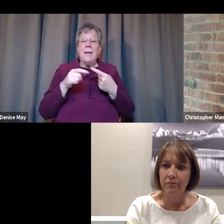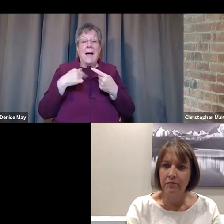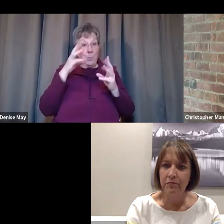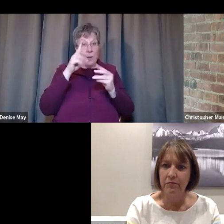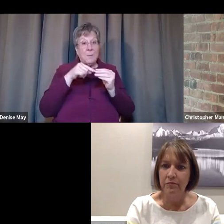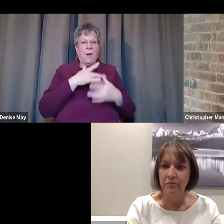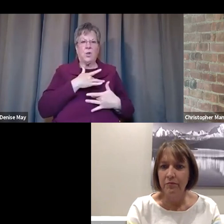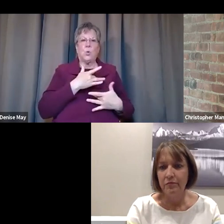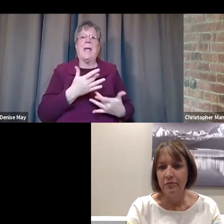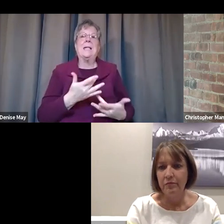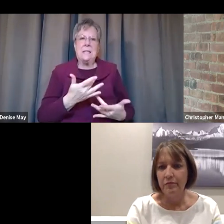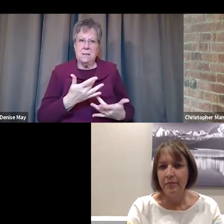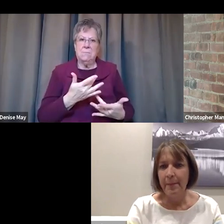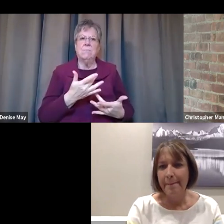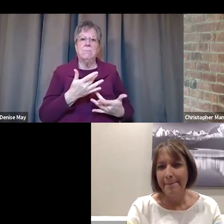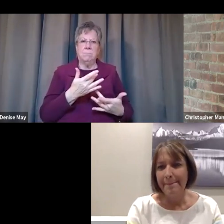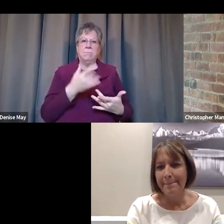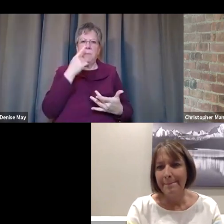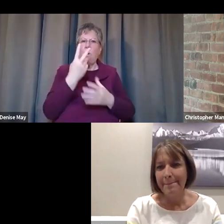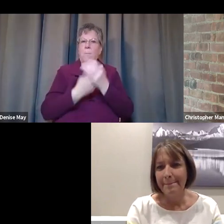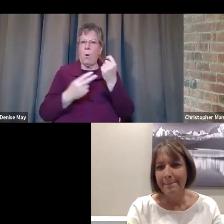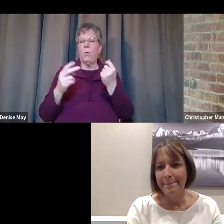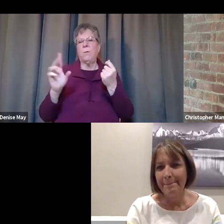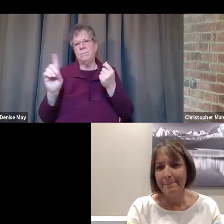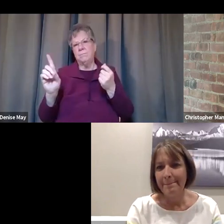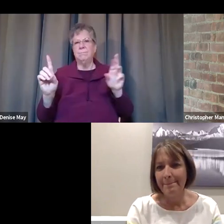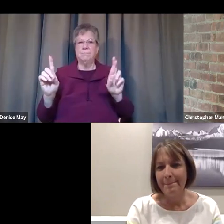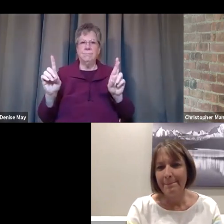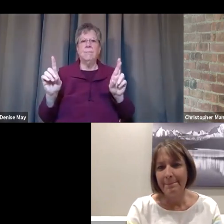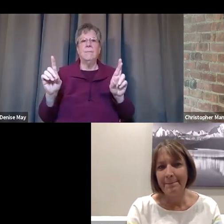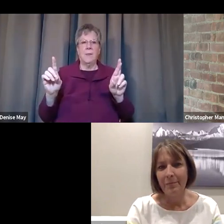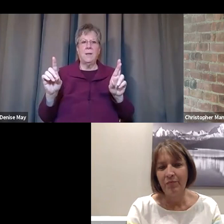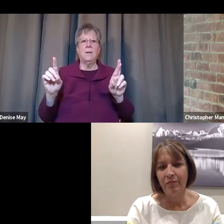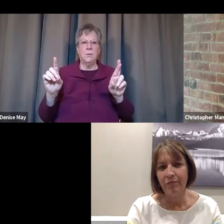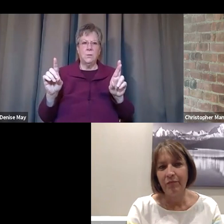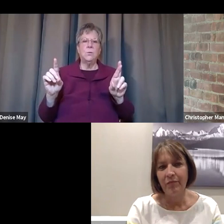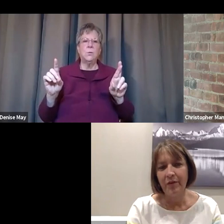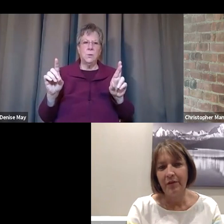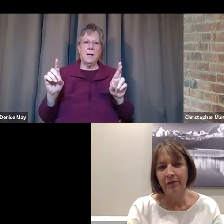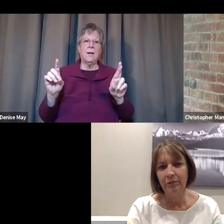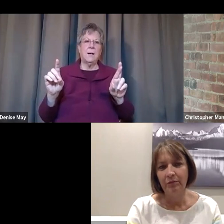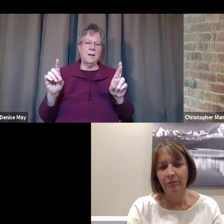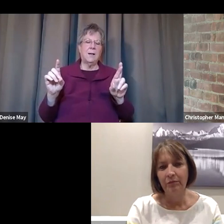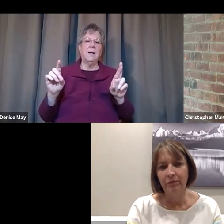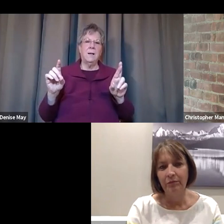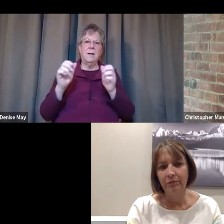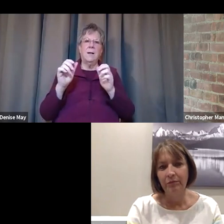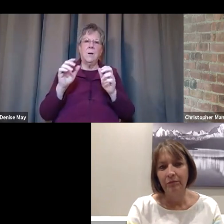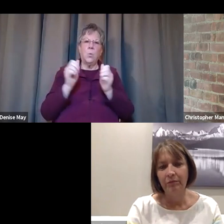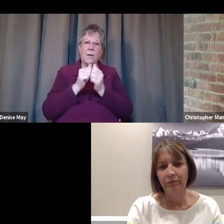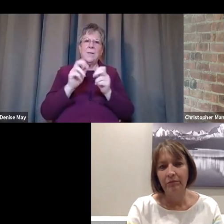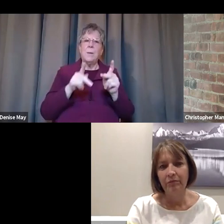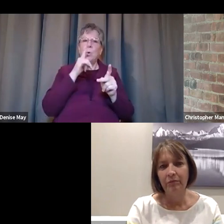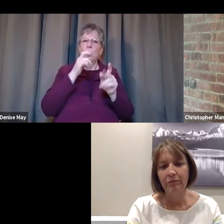a trend potentially in both parties towards preempting the professionals that run our elections and do